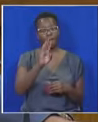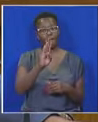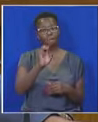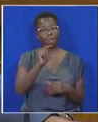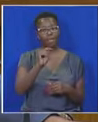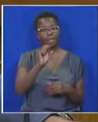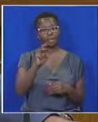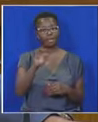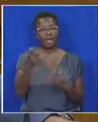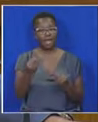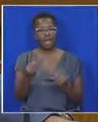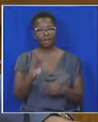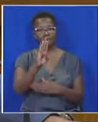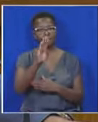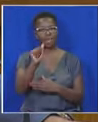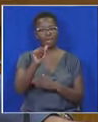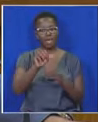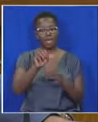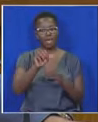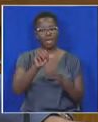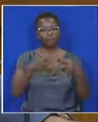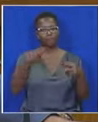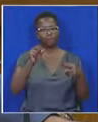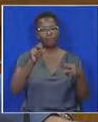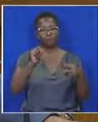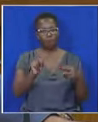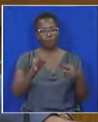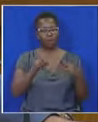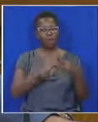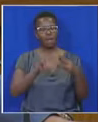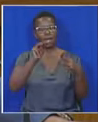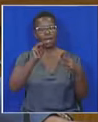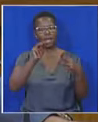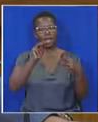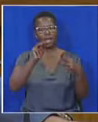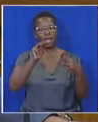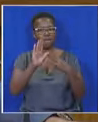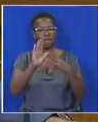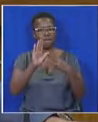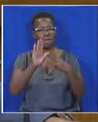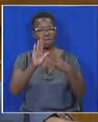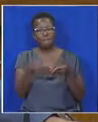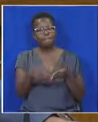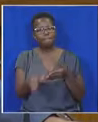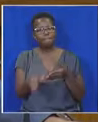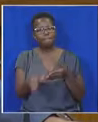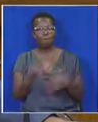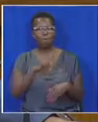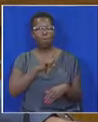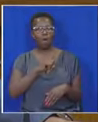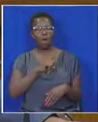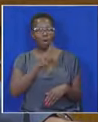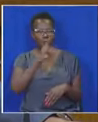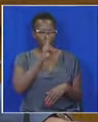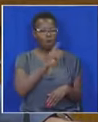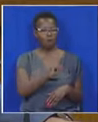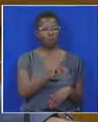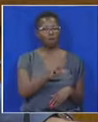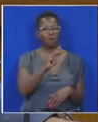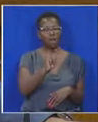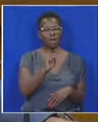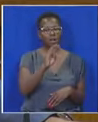two bachelor's degrees, an honours degree and a master's degree, was excluded because, according to Honourable Mpongi,